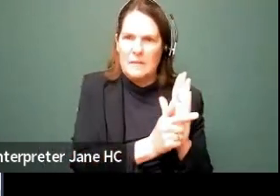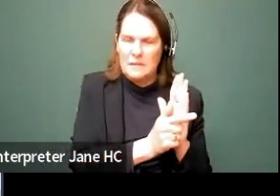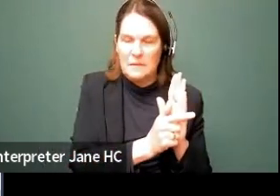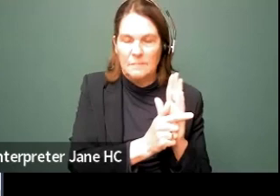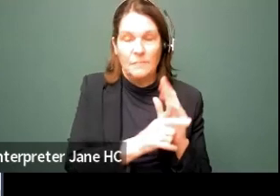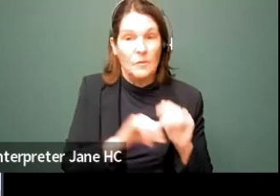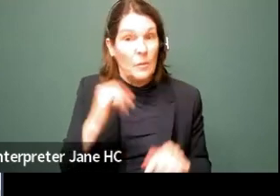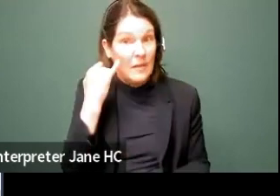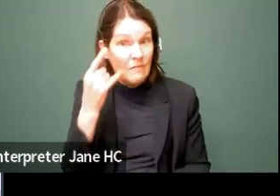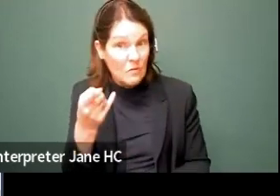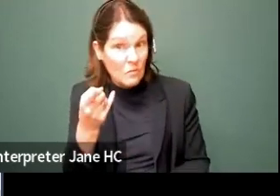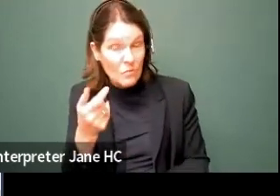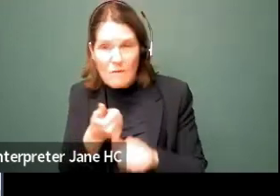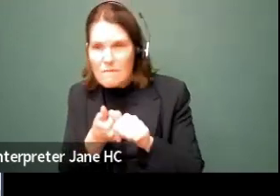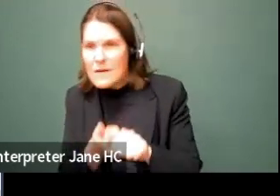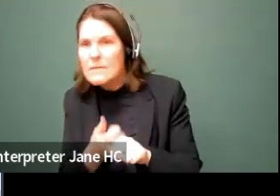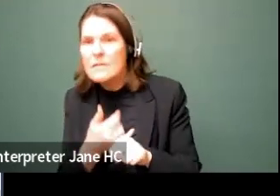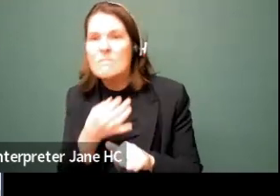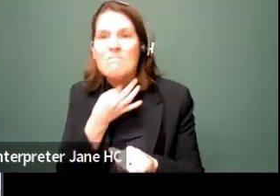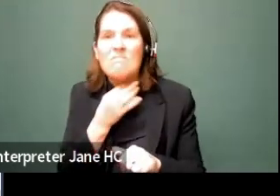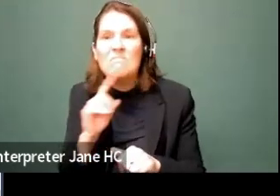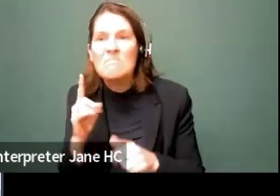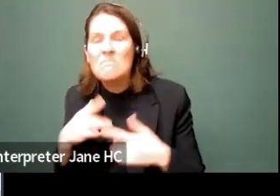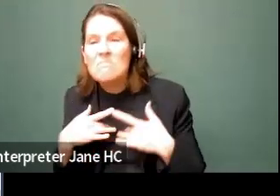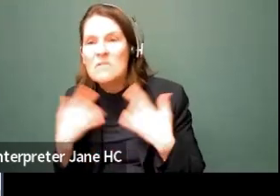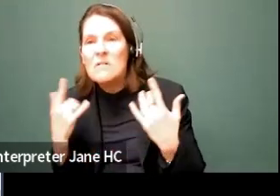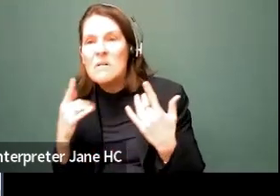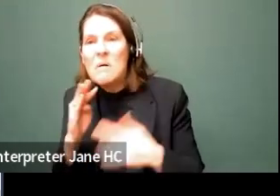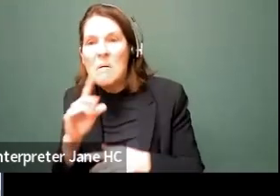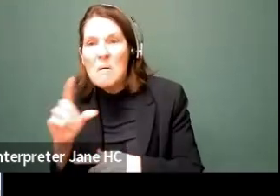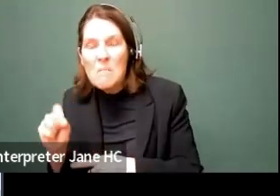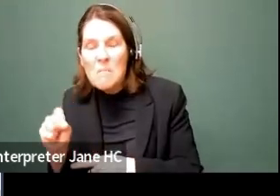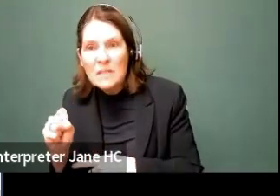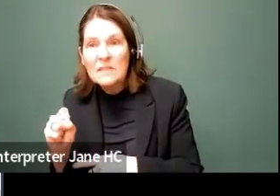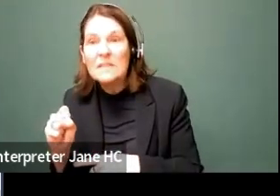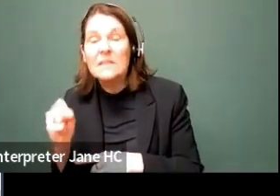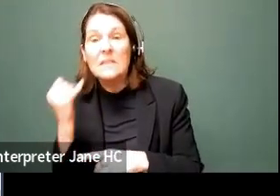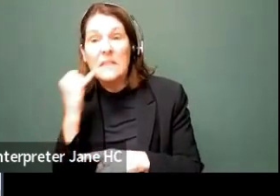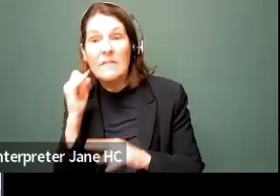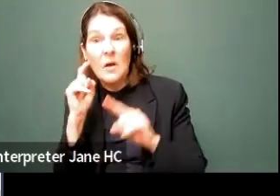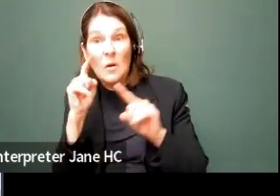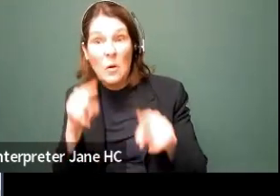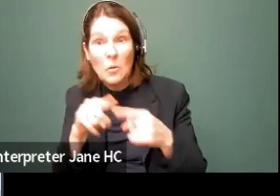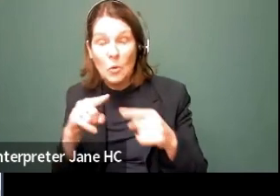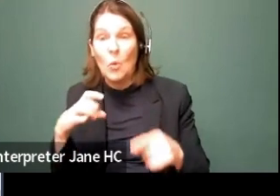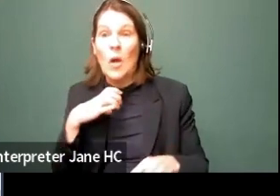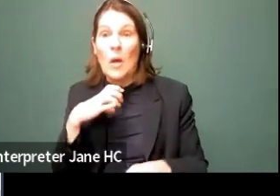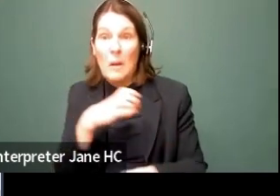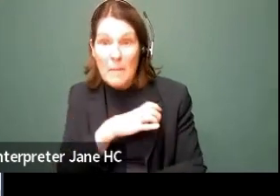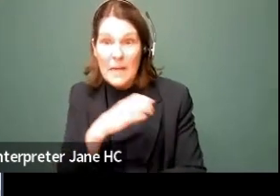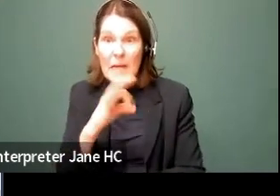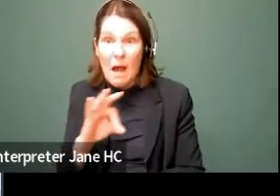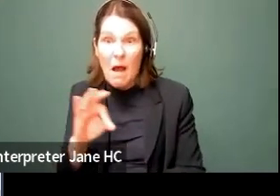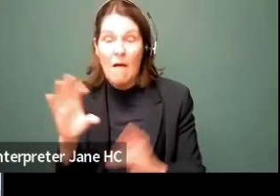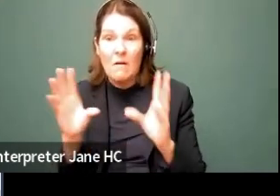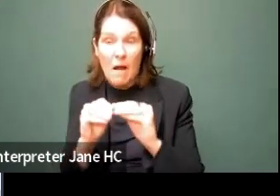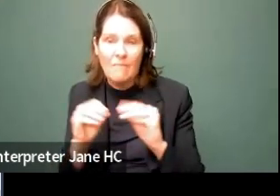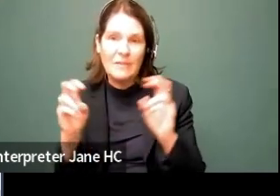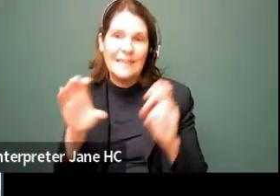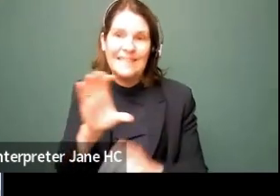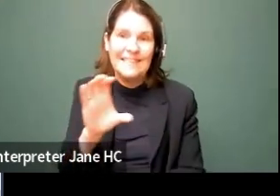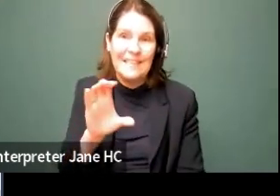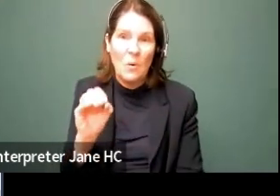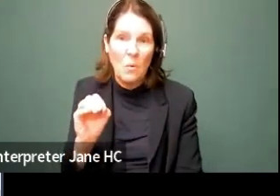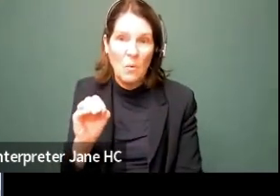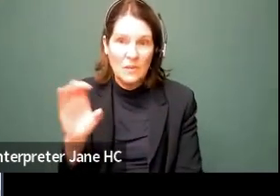bills that you're following that have entered committee of conference, any